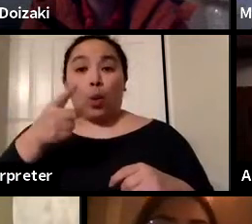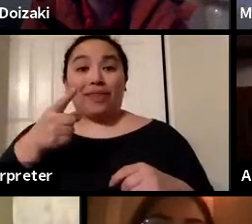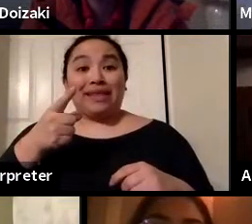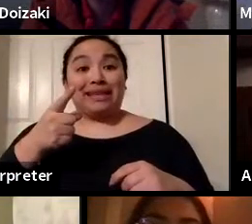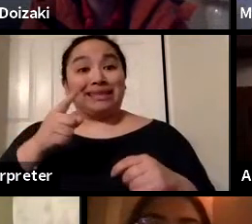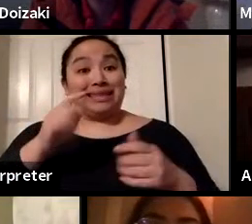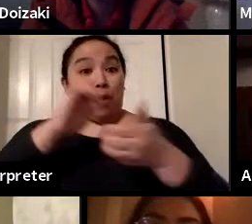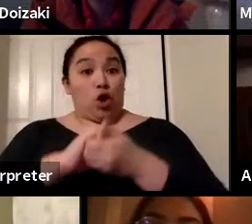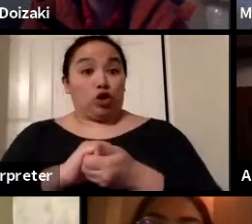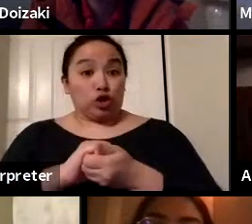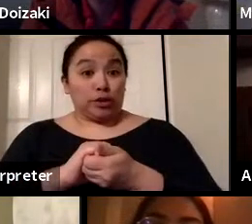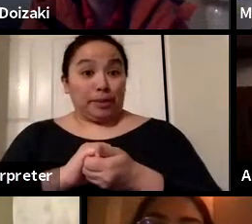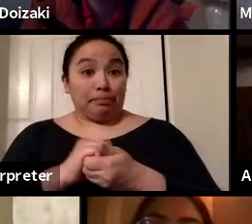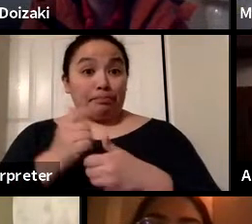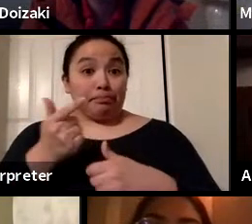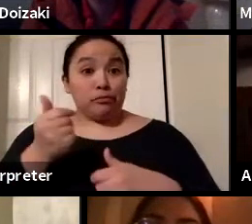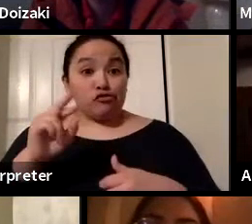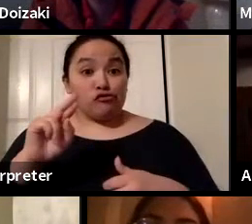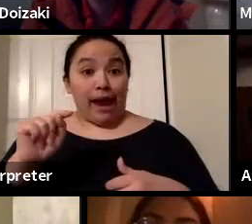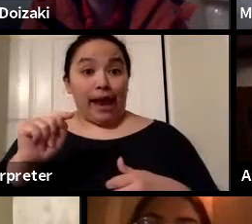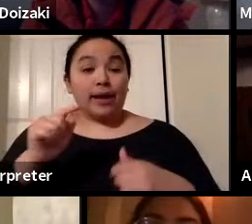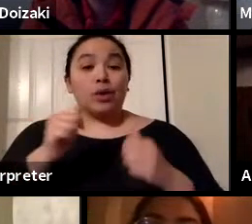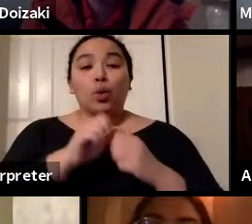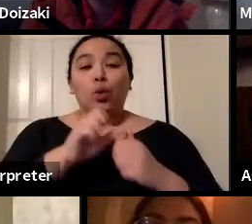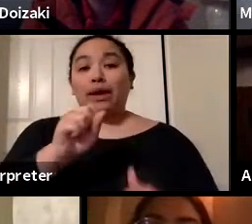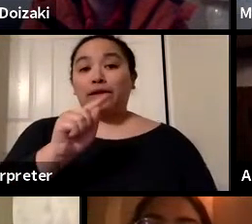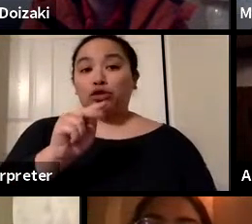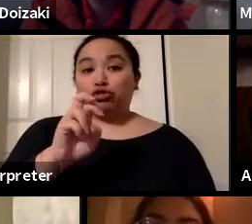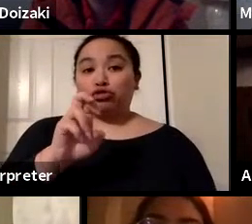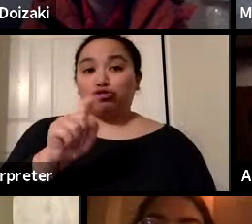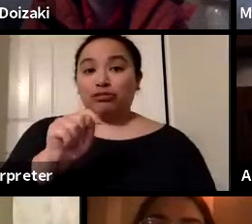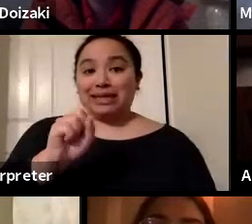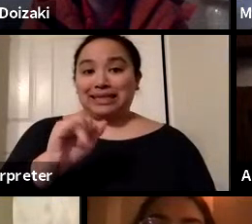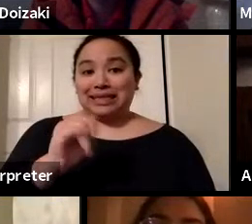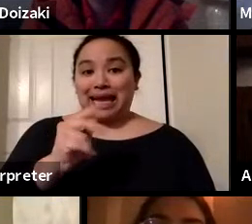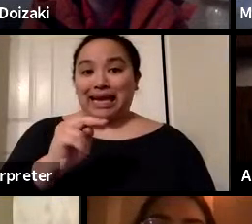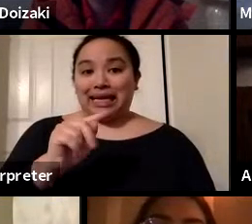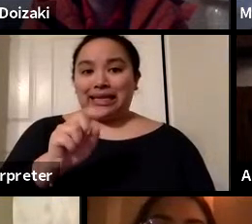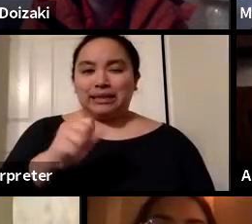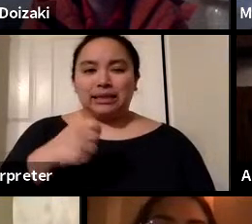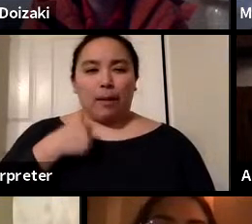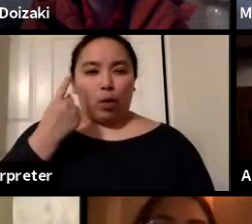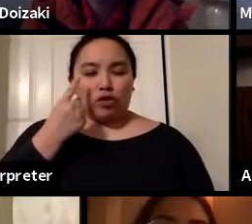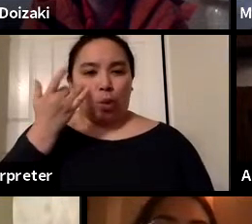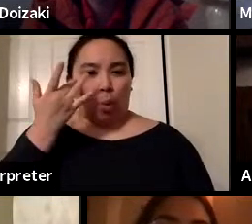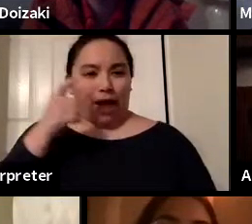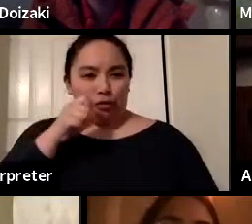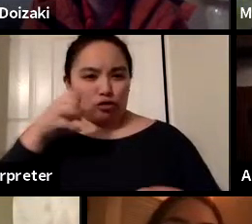partnership with Street Saints, just wondering why they were not on the call